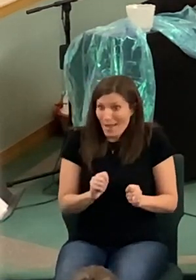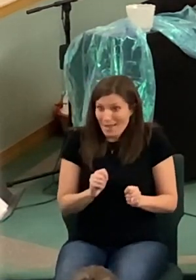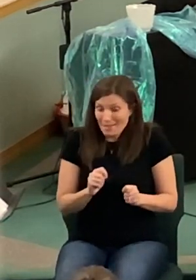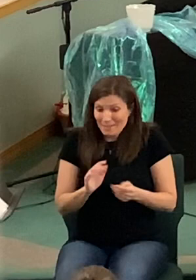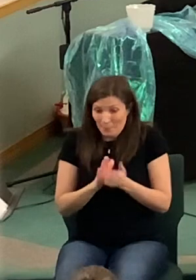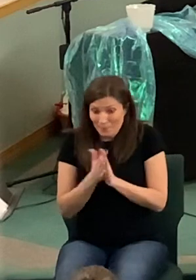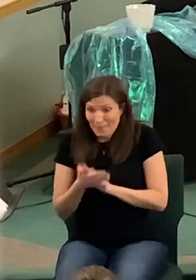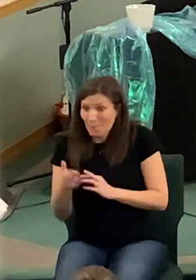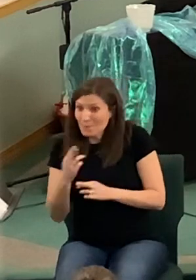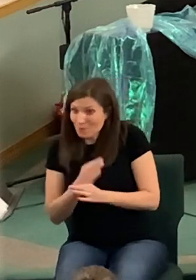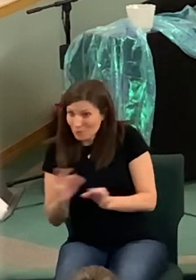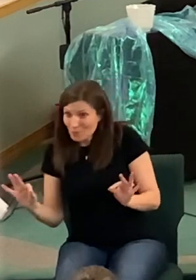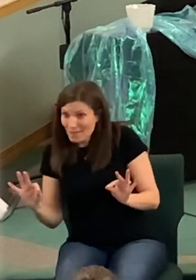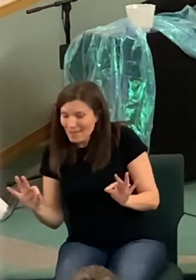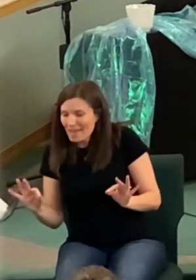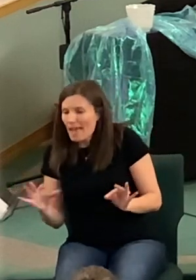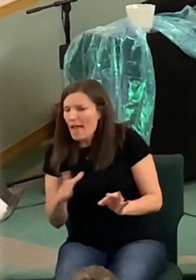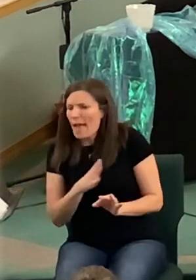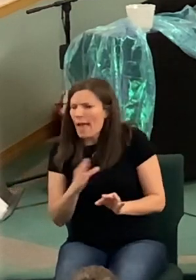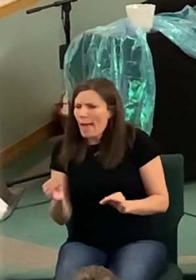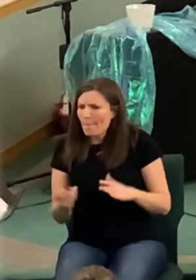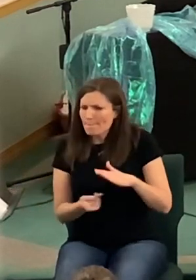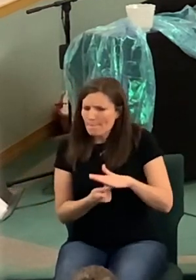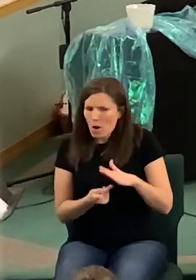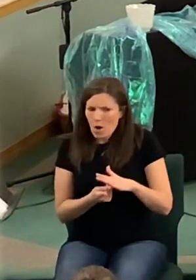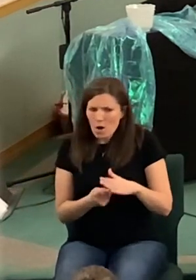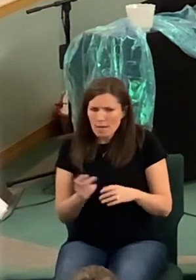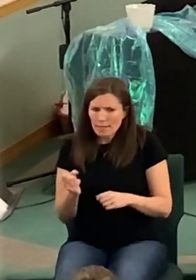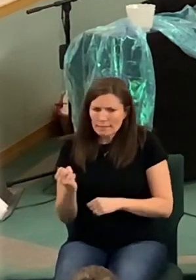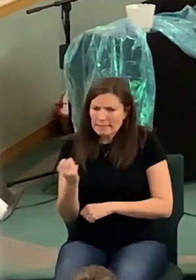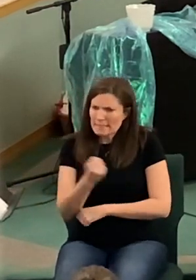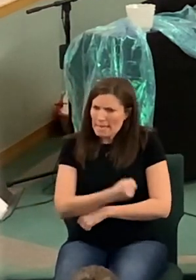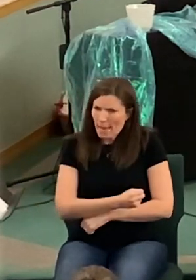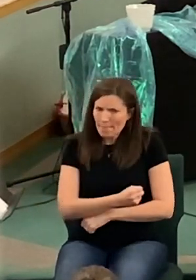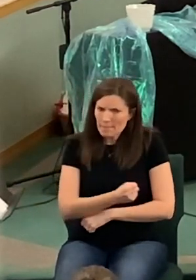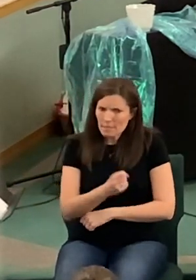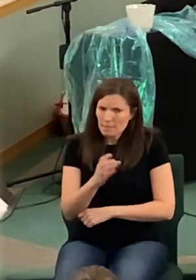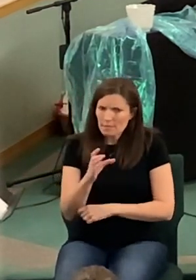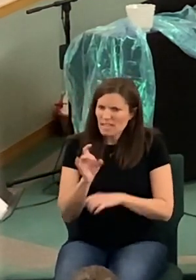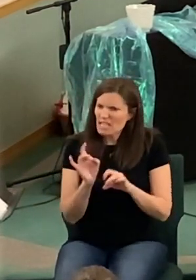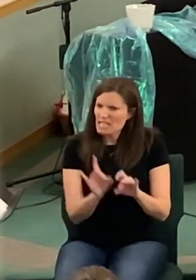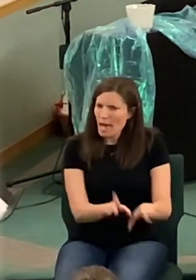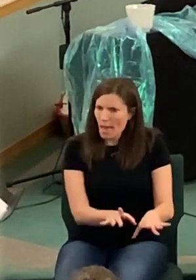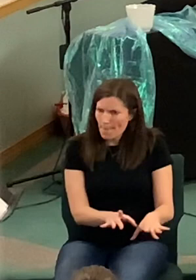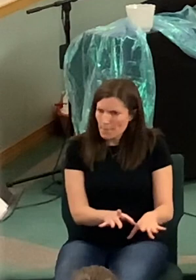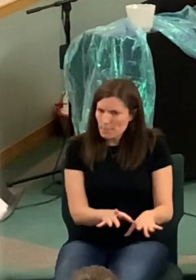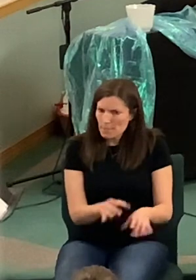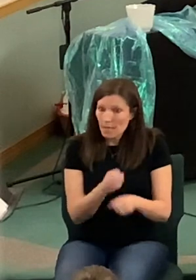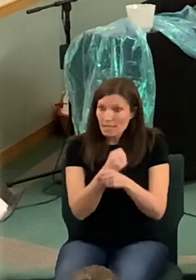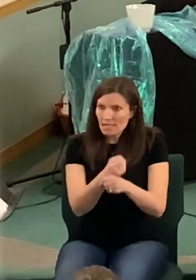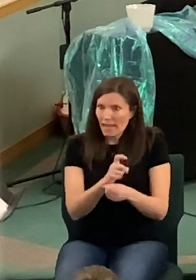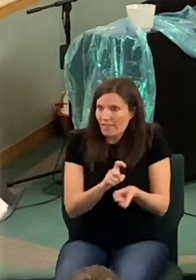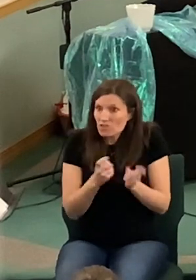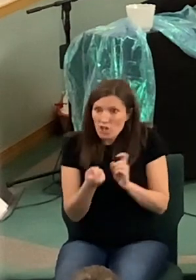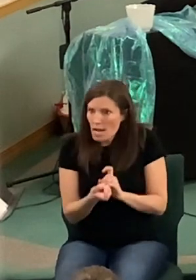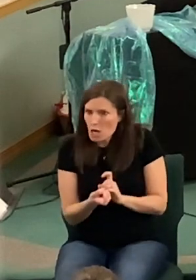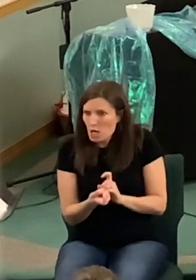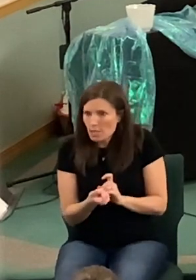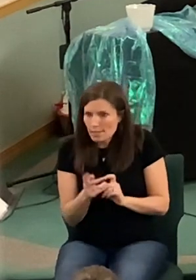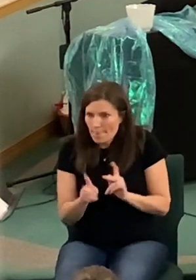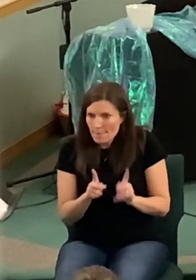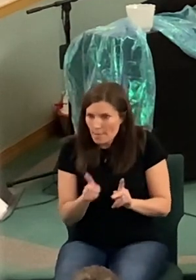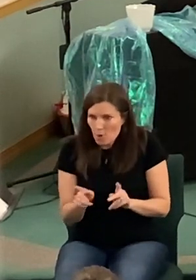letter to Timothy, he condemns slave traders and slave kidnappers and people that would have participated